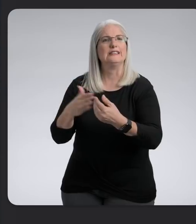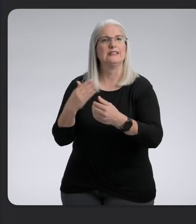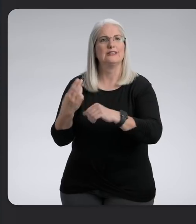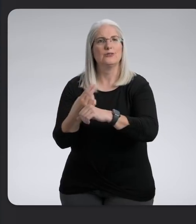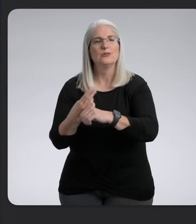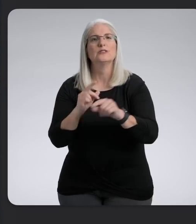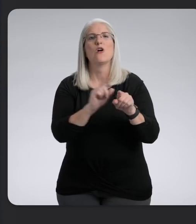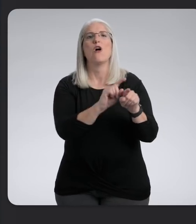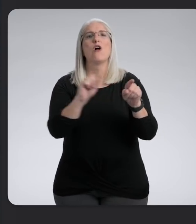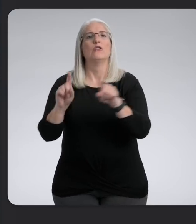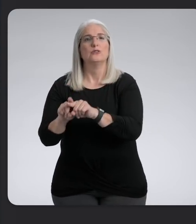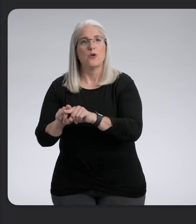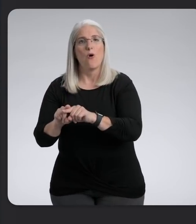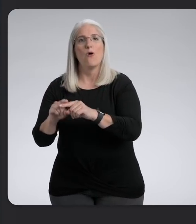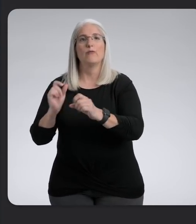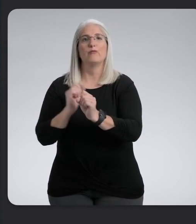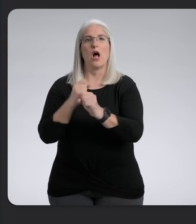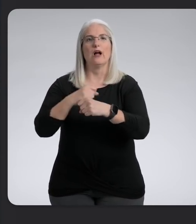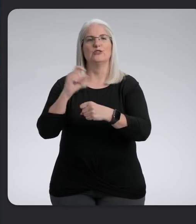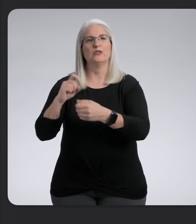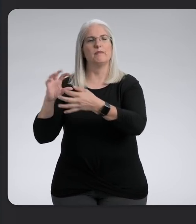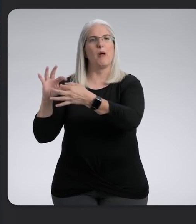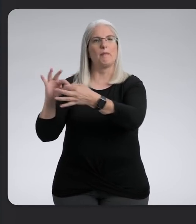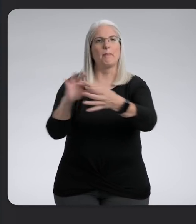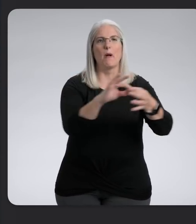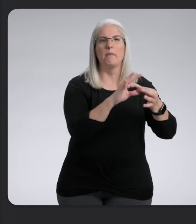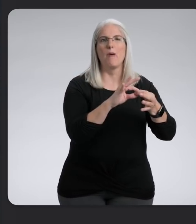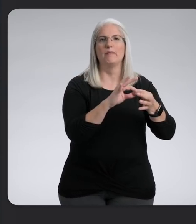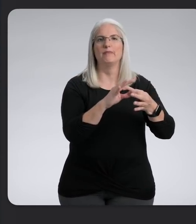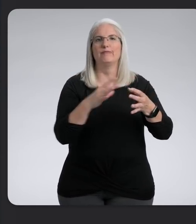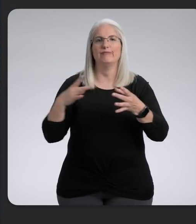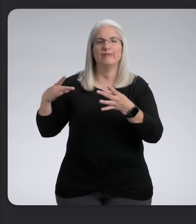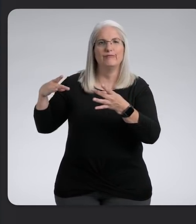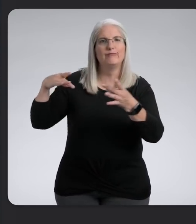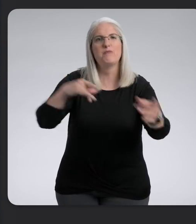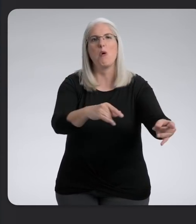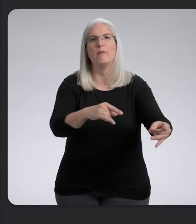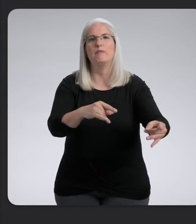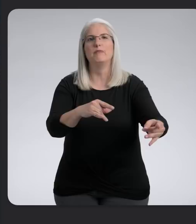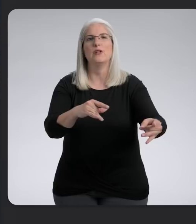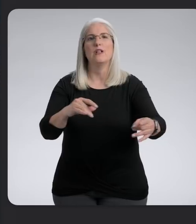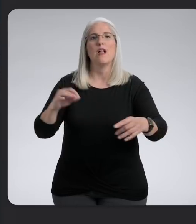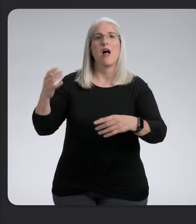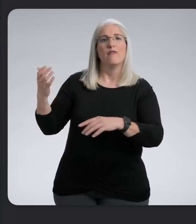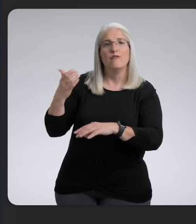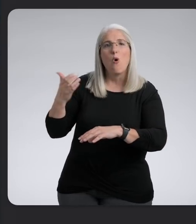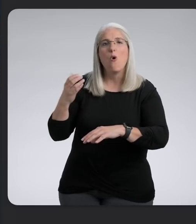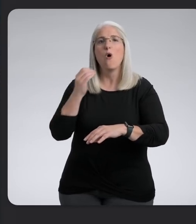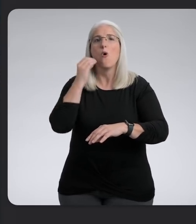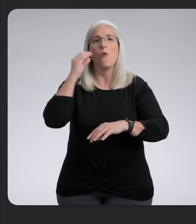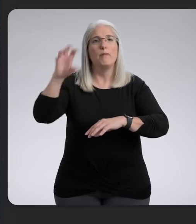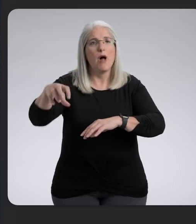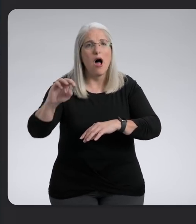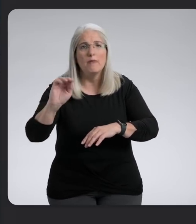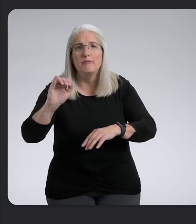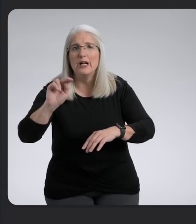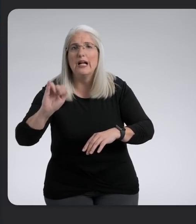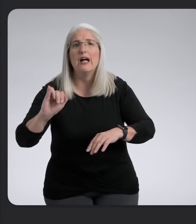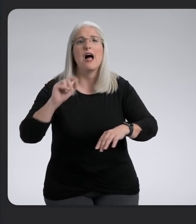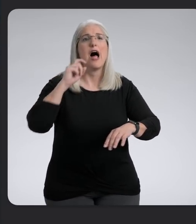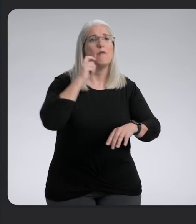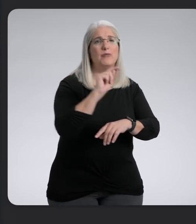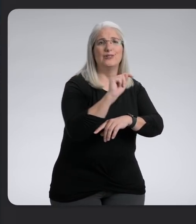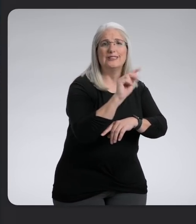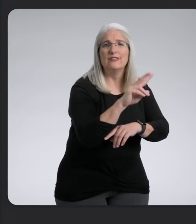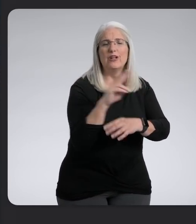products to work better together so that your iPhone, HomePod Mini, Apple TV, and other devices can leverage each other to